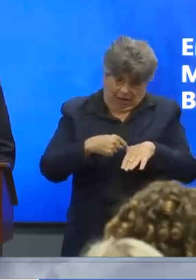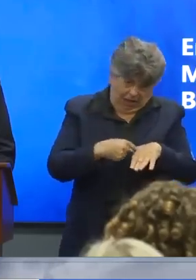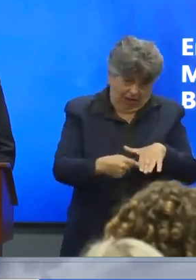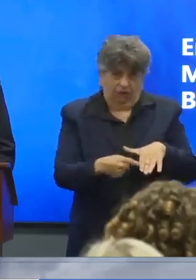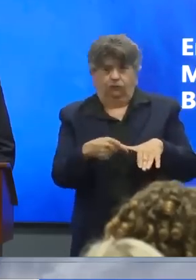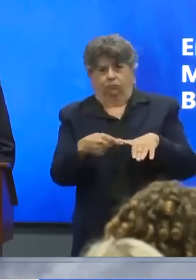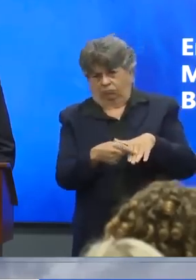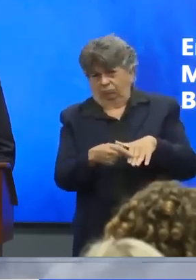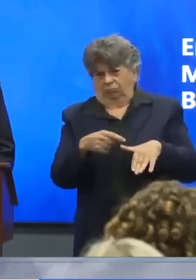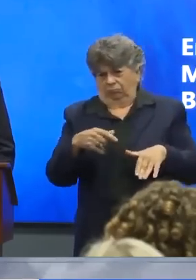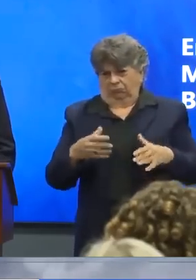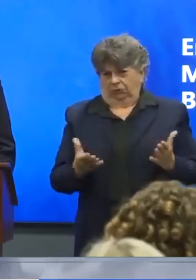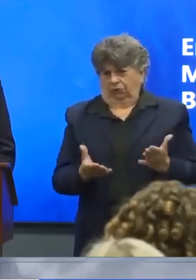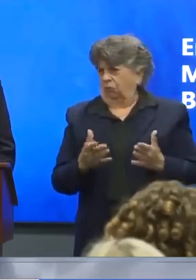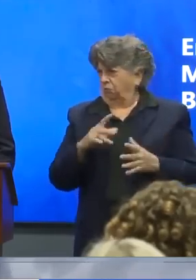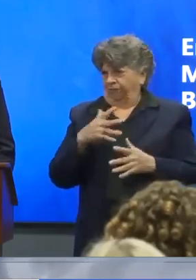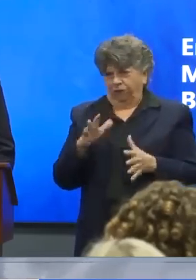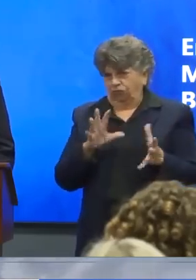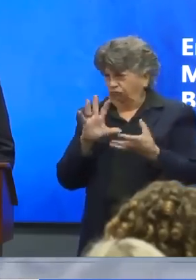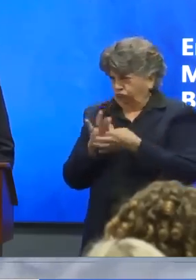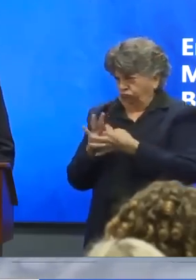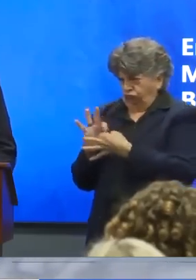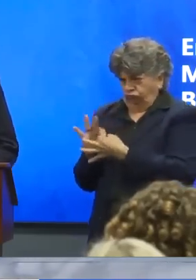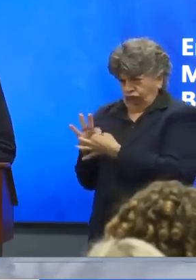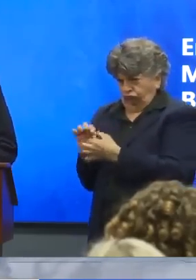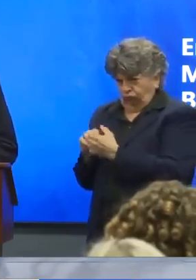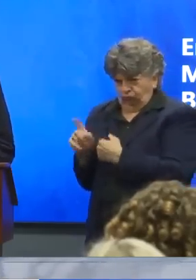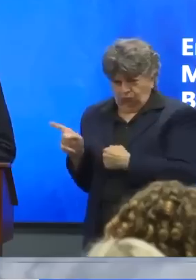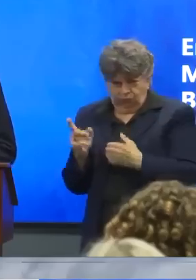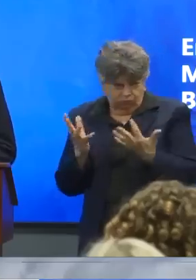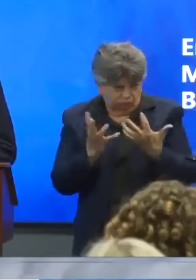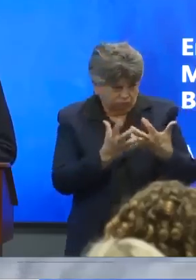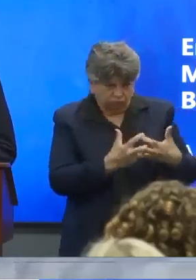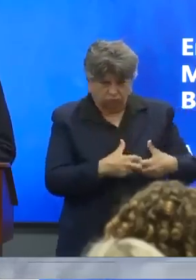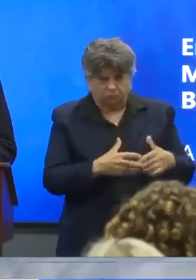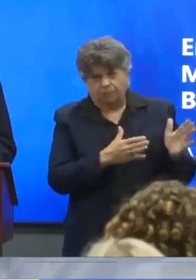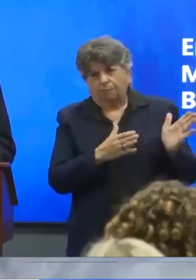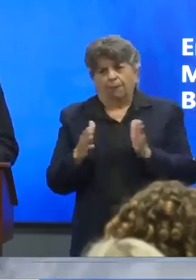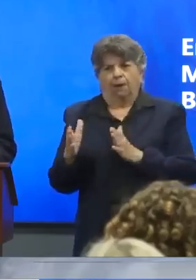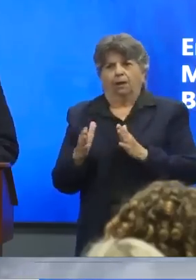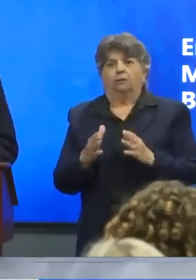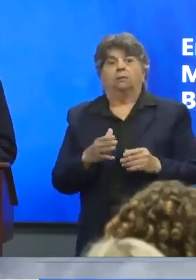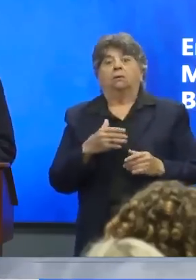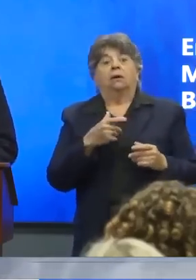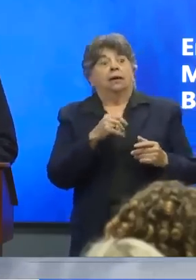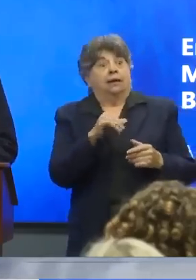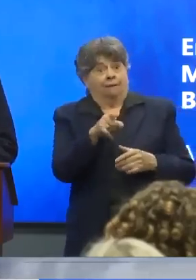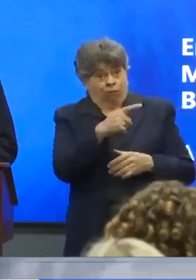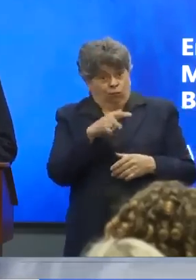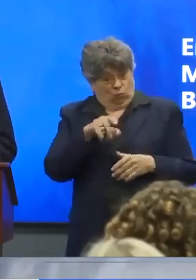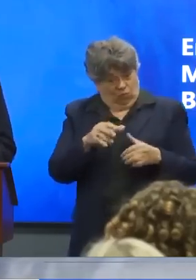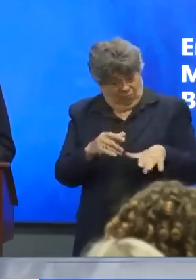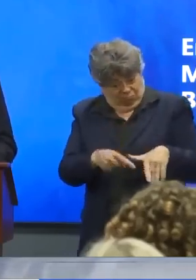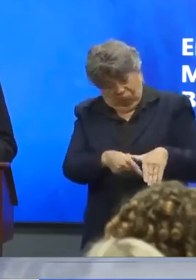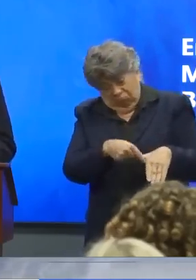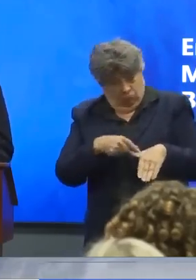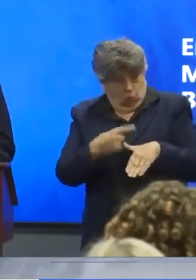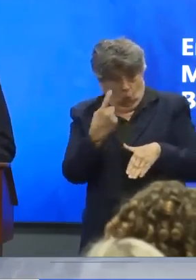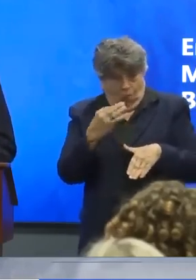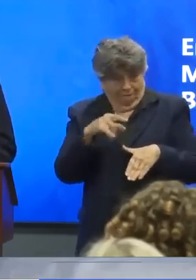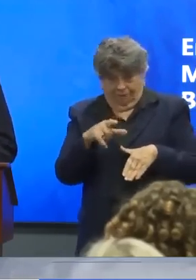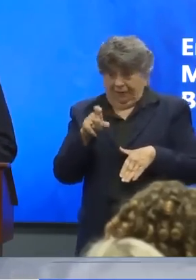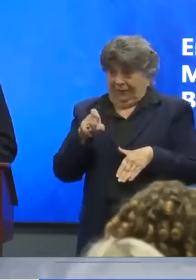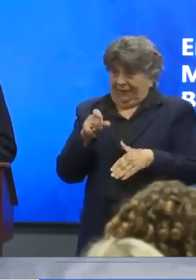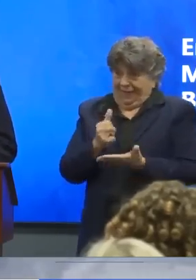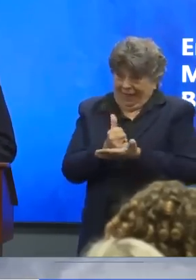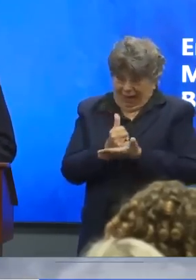preparing. If you need something from the state, submit that request as soon as possible. We'll be able to deliver it today